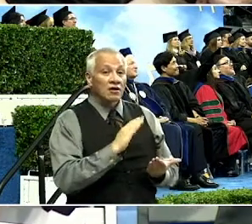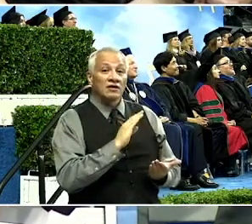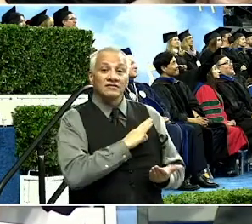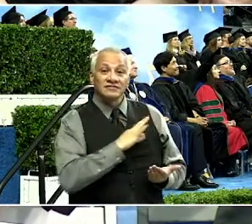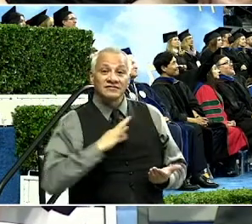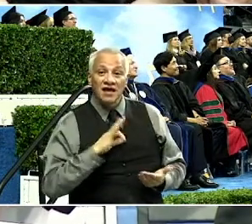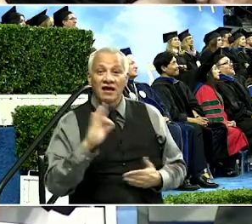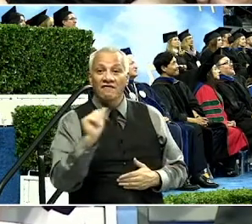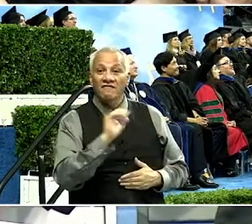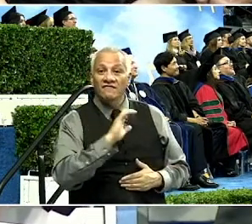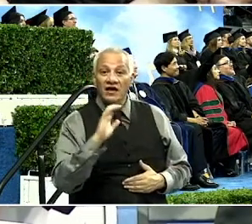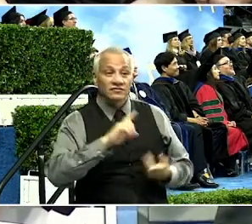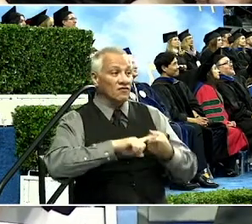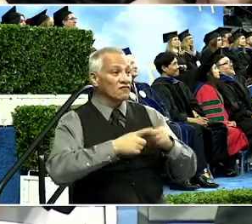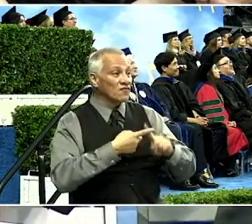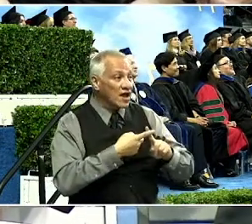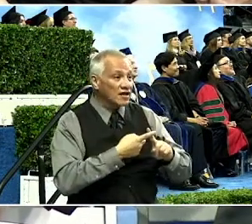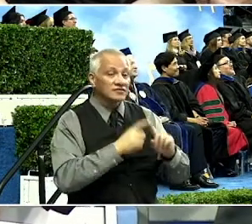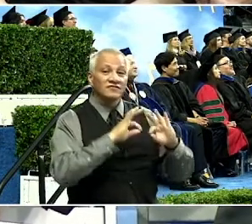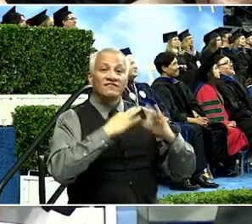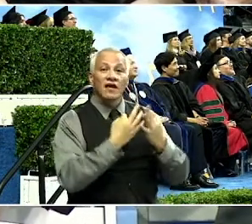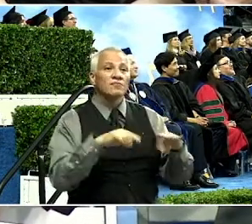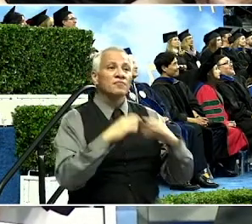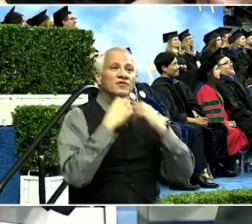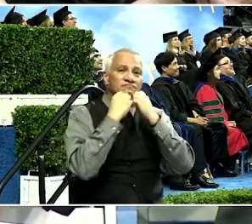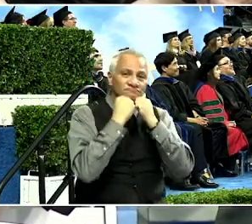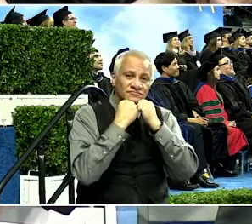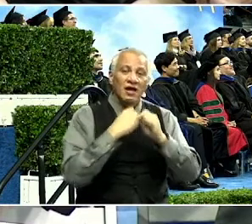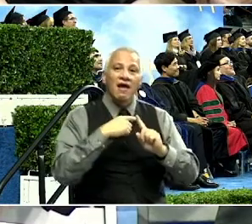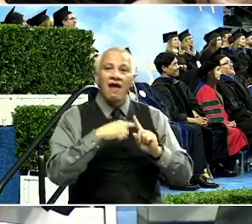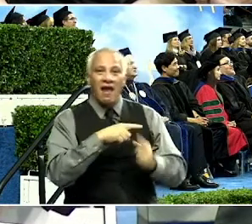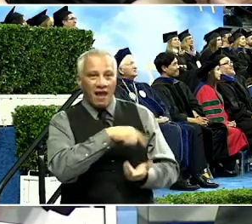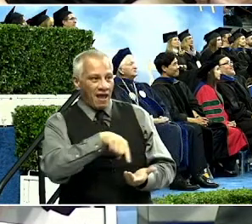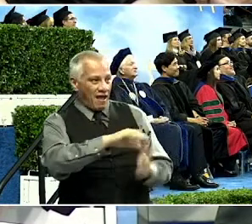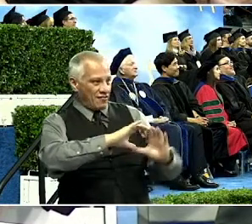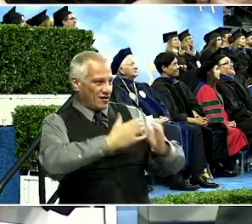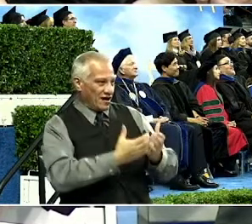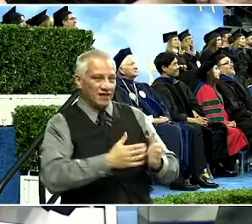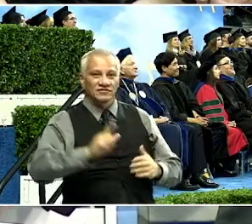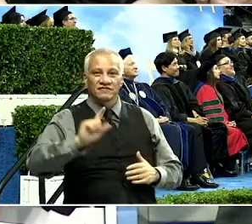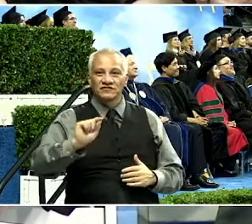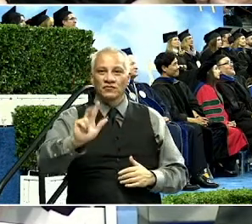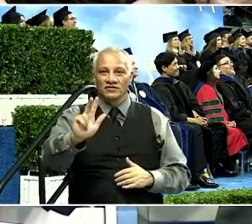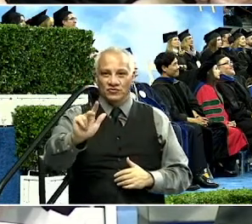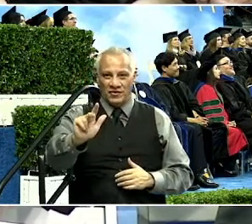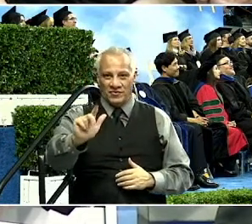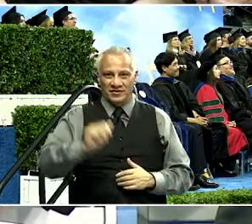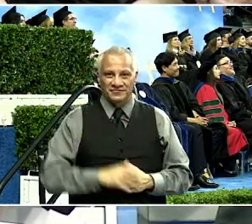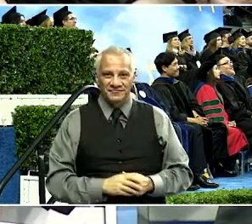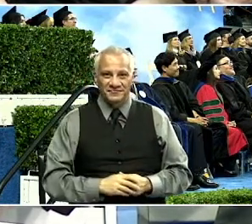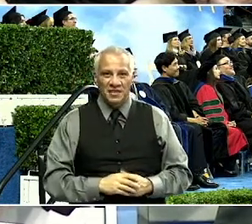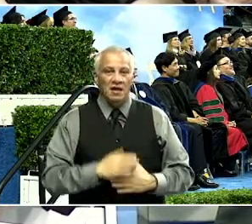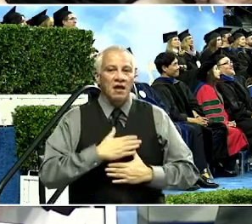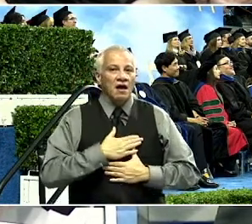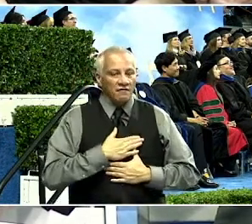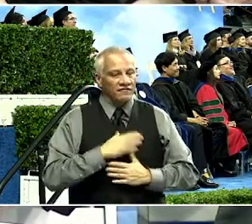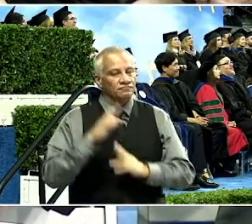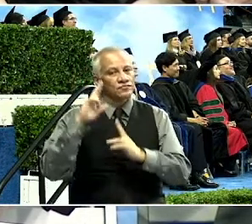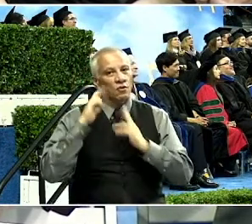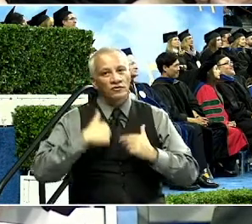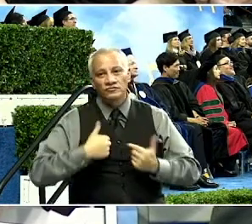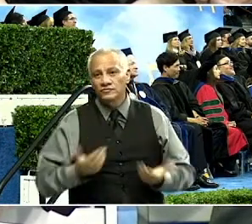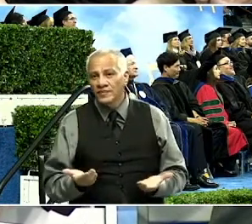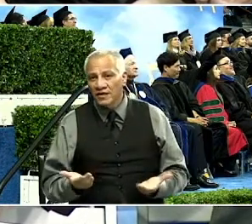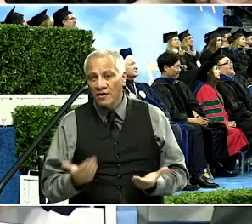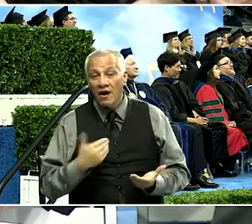friends, families, and loved ones, and of course, the inspiring class of 2023. I am honored to be here and